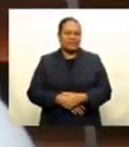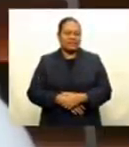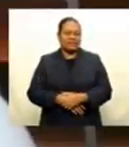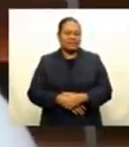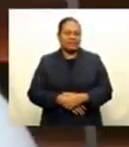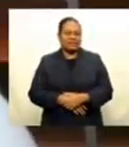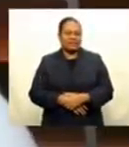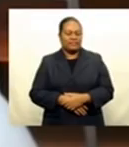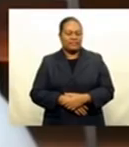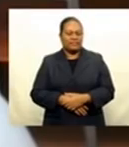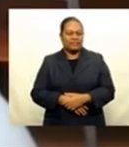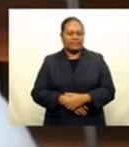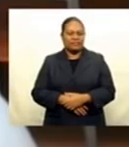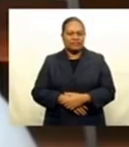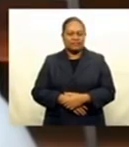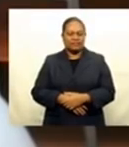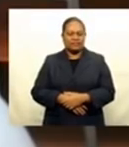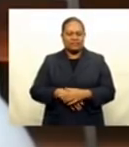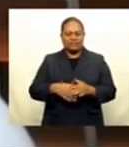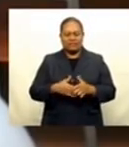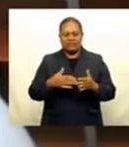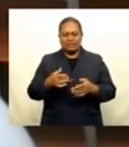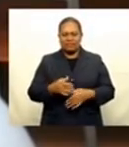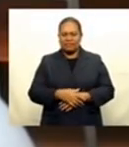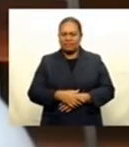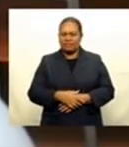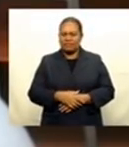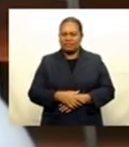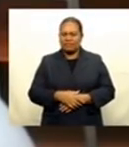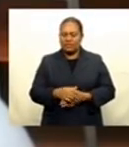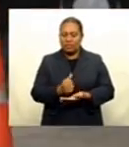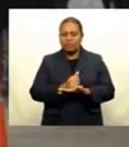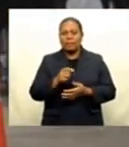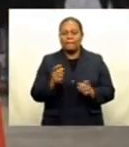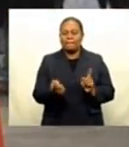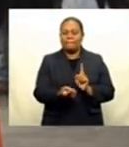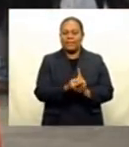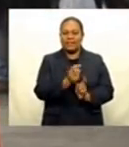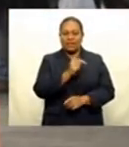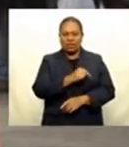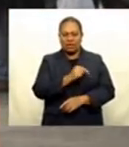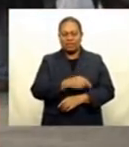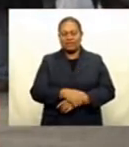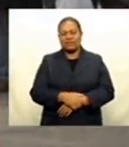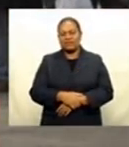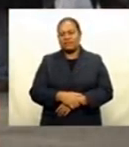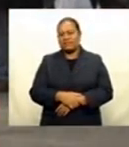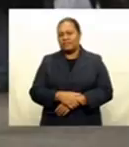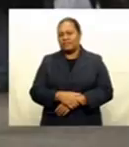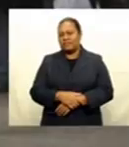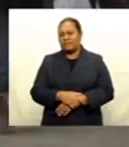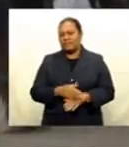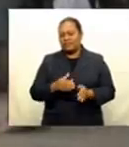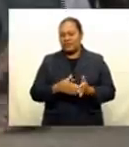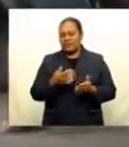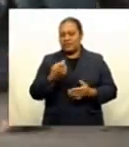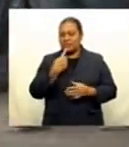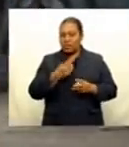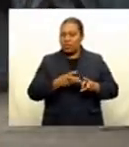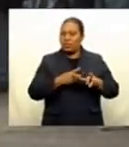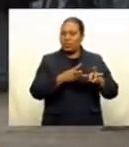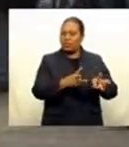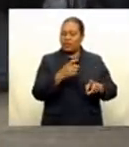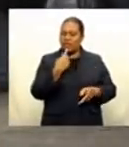difficult to be able to adhere to that requirement. We have put a proposal to the ministry. As we were saying that